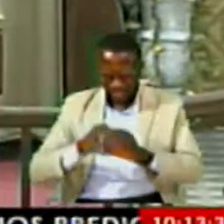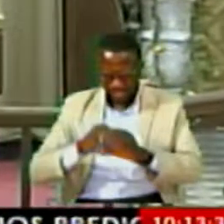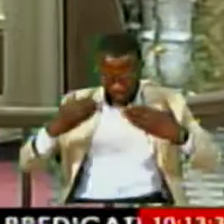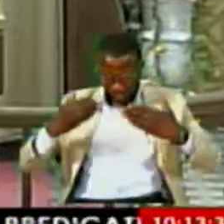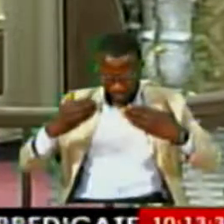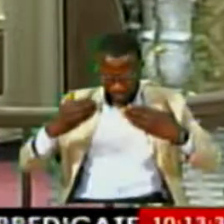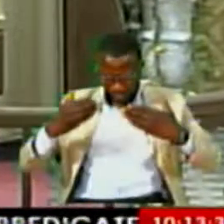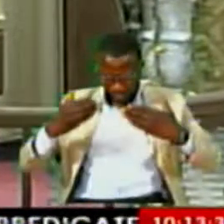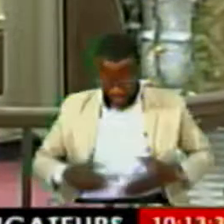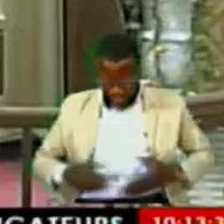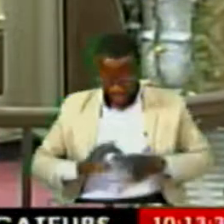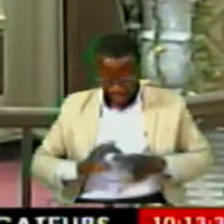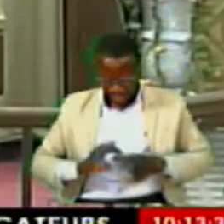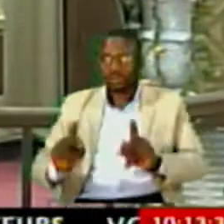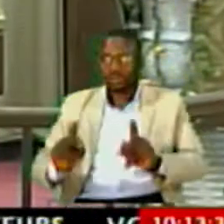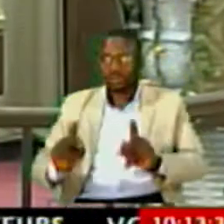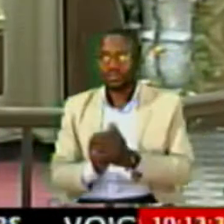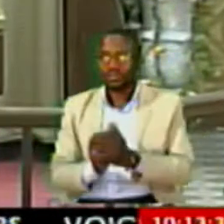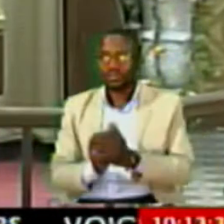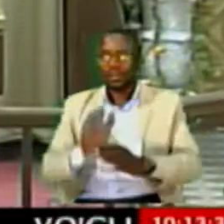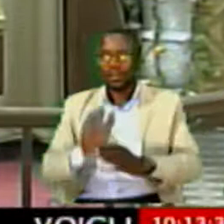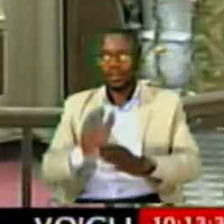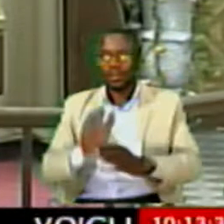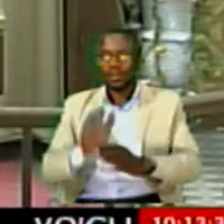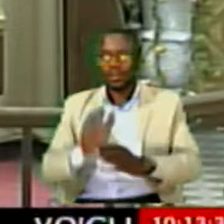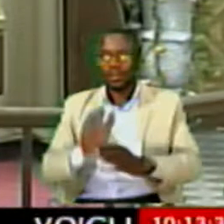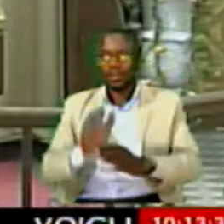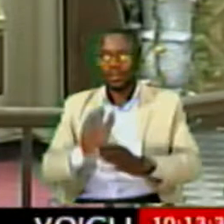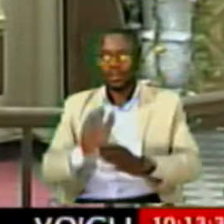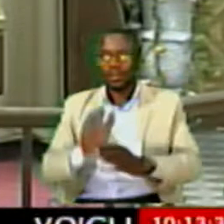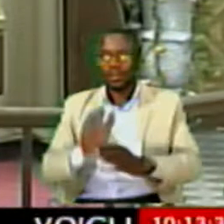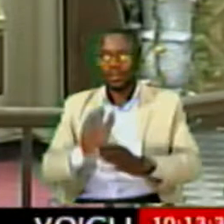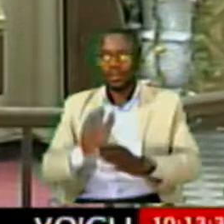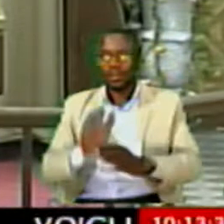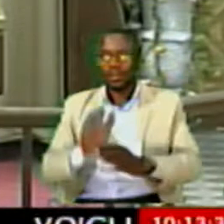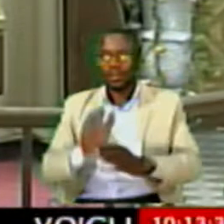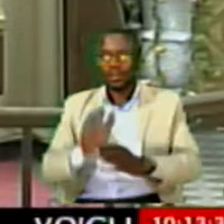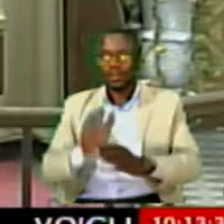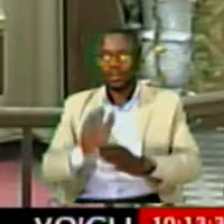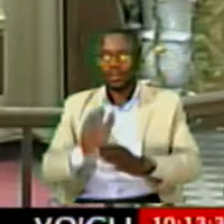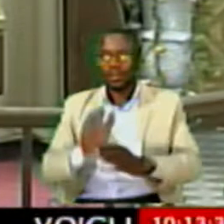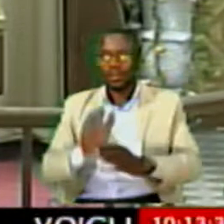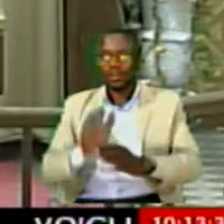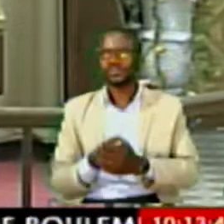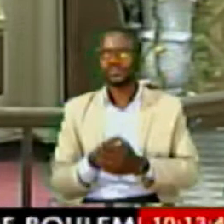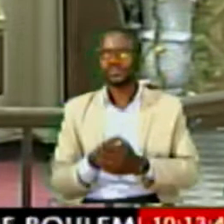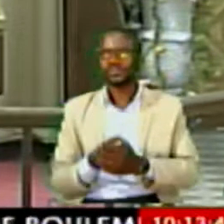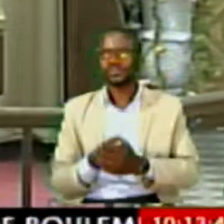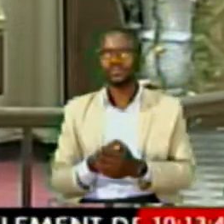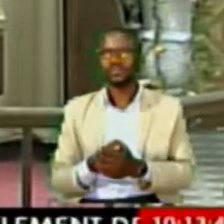flesh. Appelé fils de Dieu. Called son of God. Non.